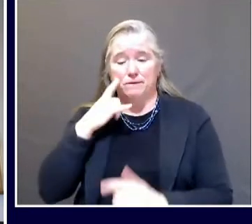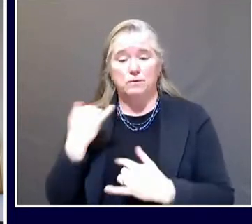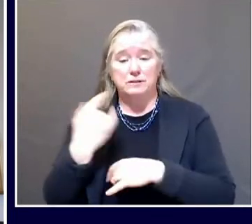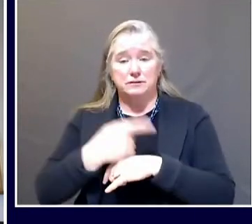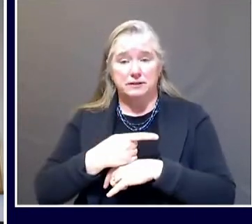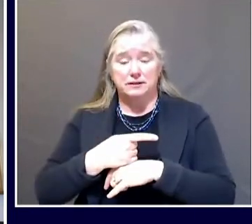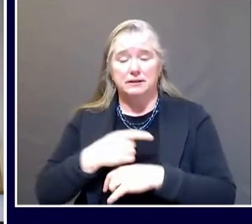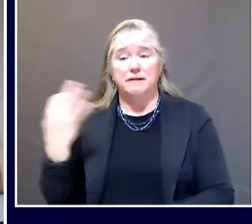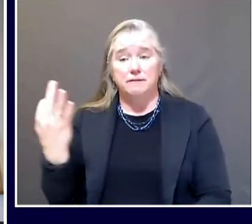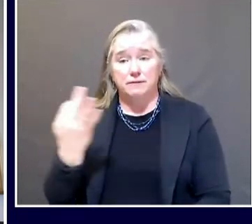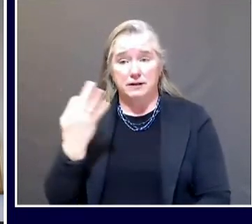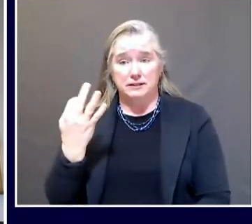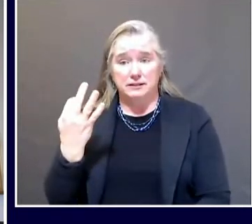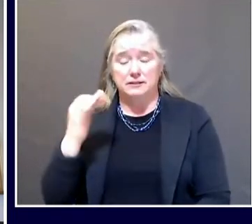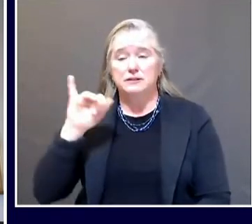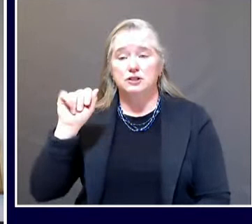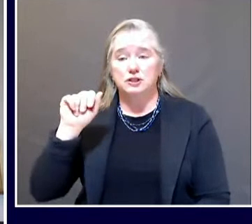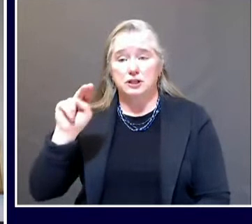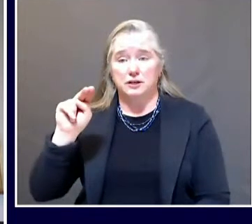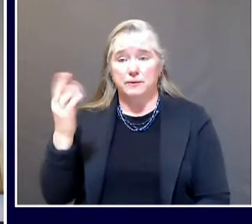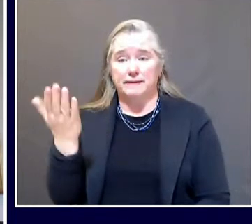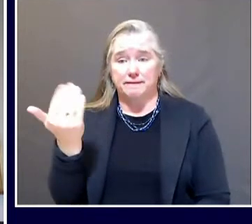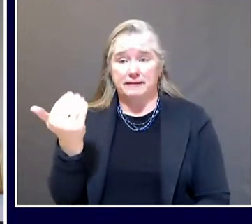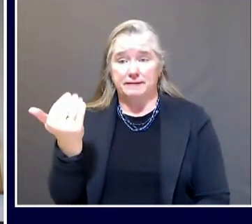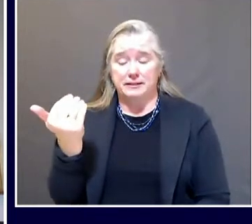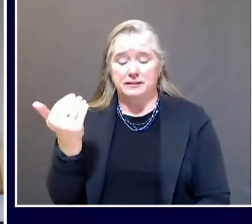today, Friday, January 15th,